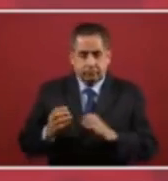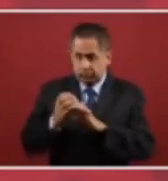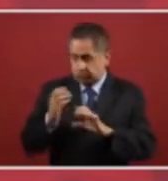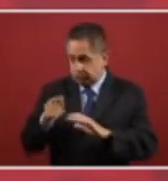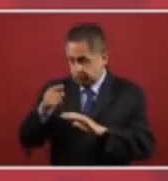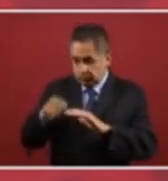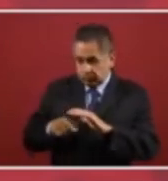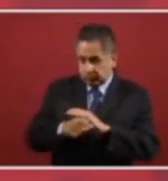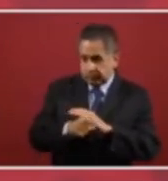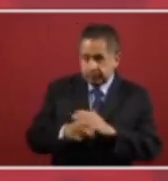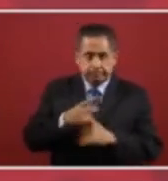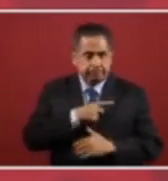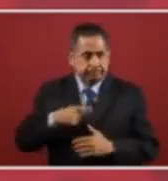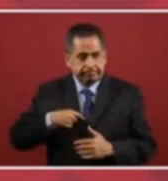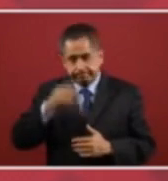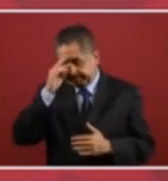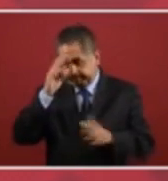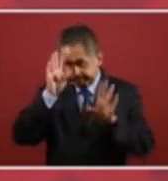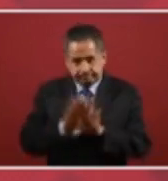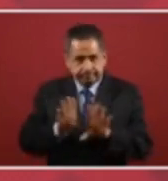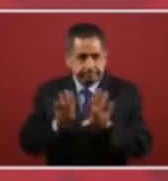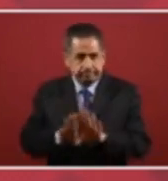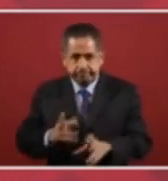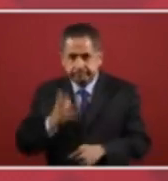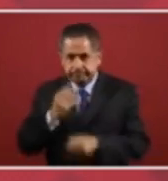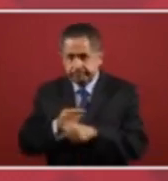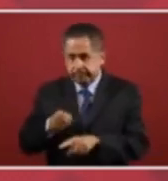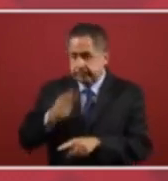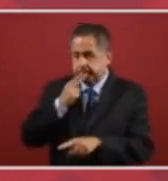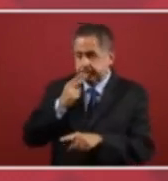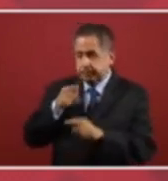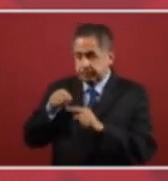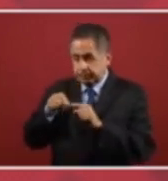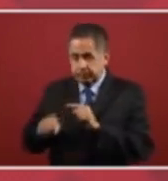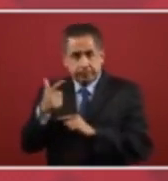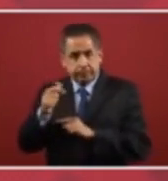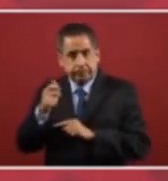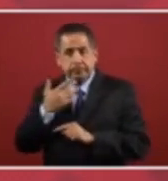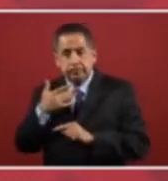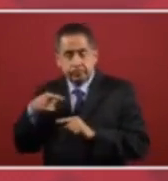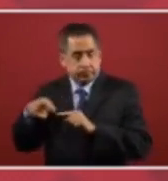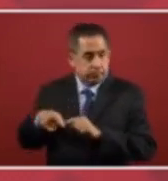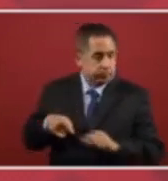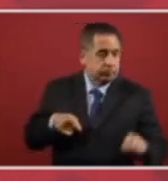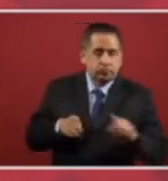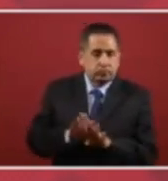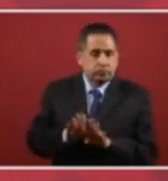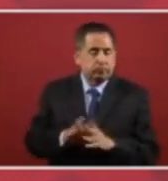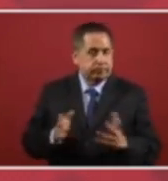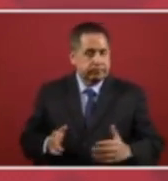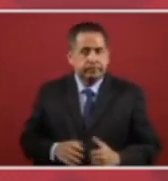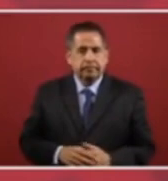And now we have to figure out how we're going to utilize that gas.